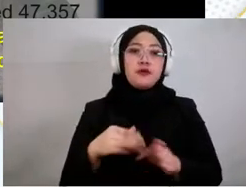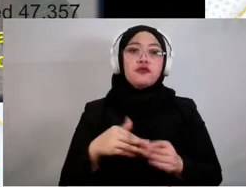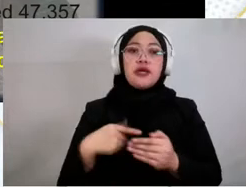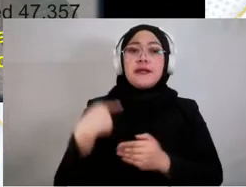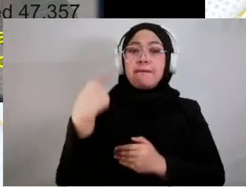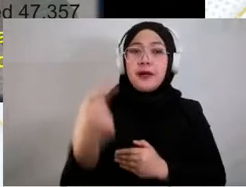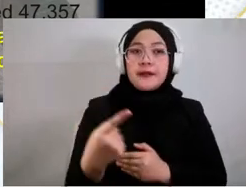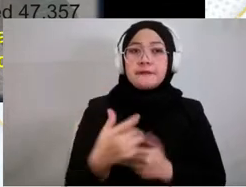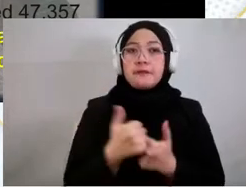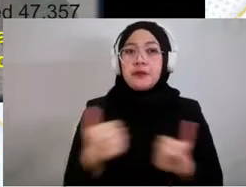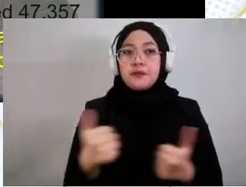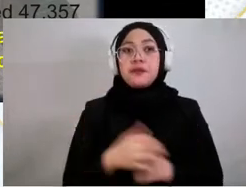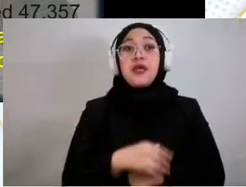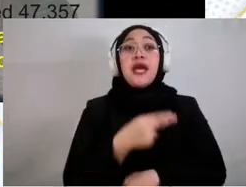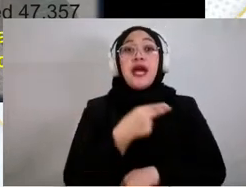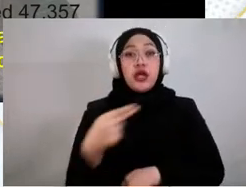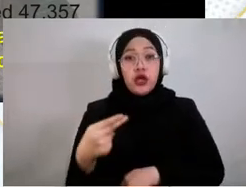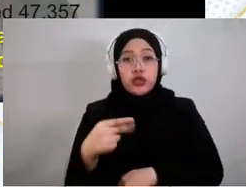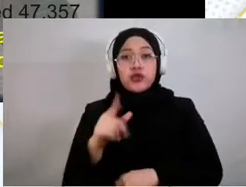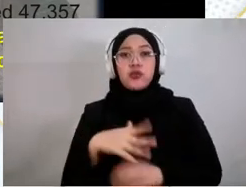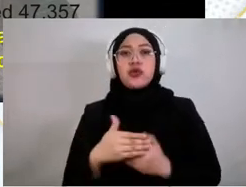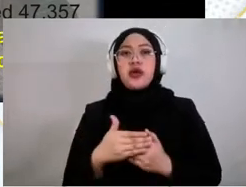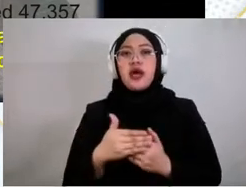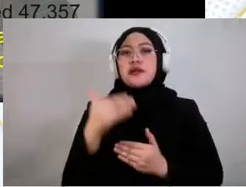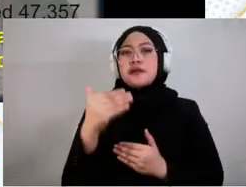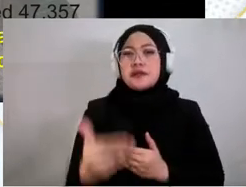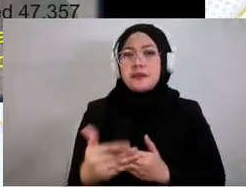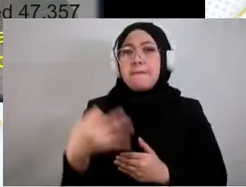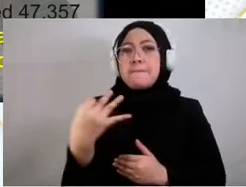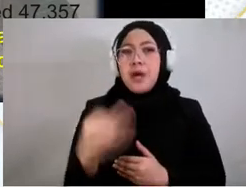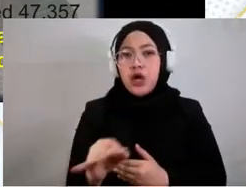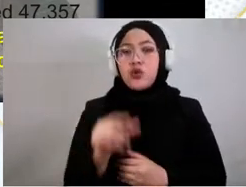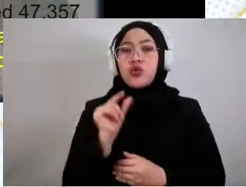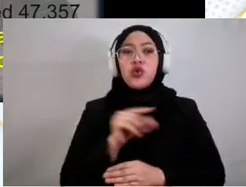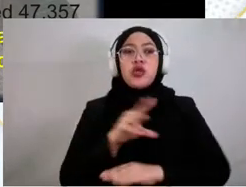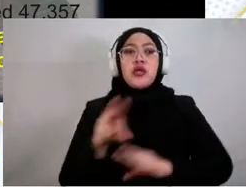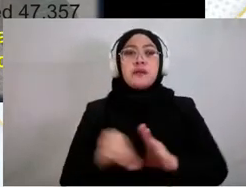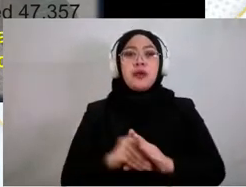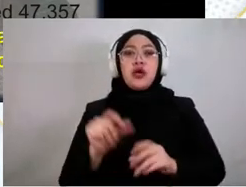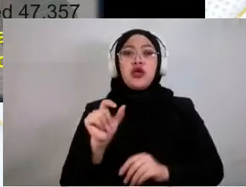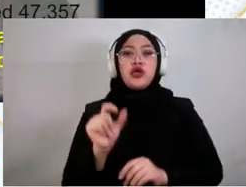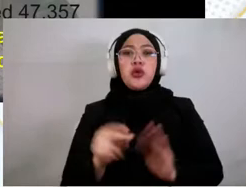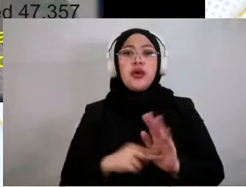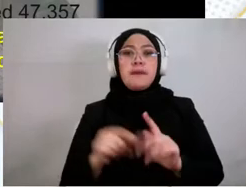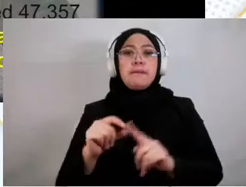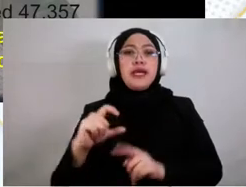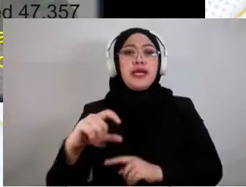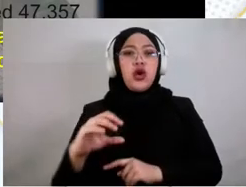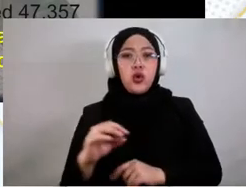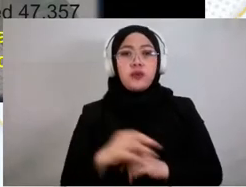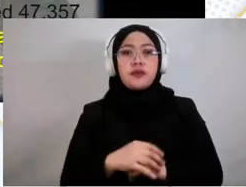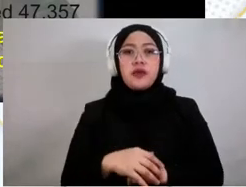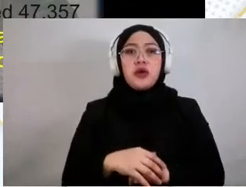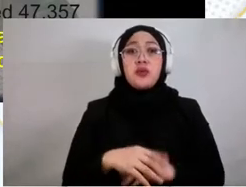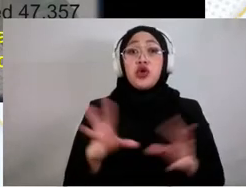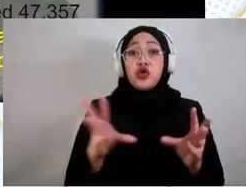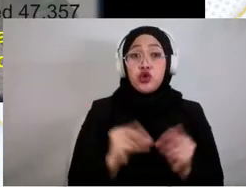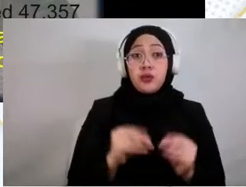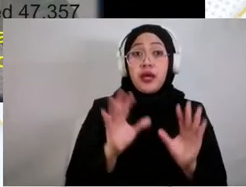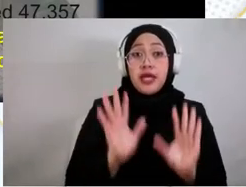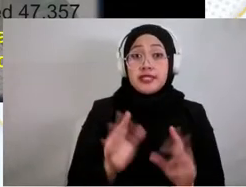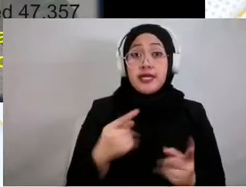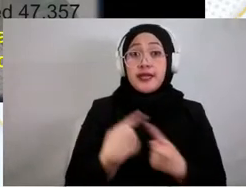Indonesia also entering its new chapter on contribution to the UNPKO, not only in number of personnel, but also